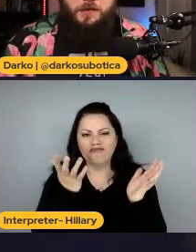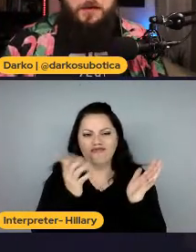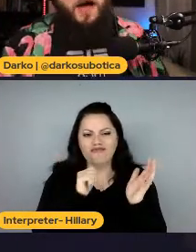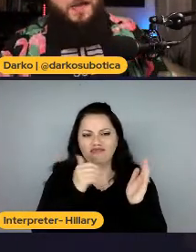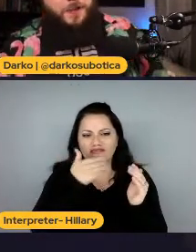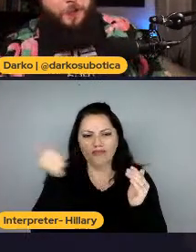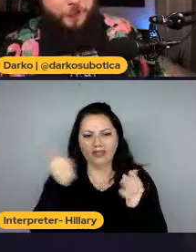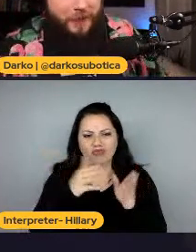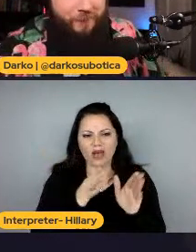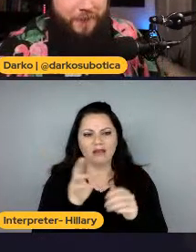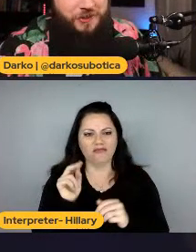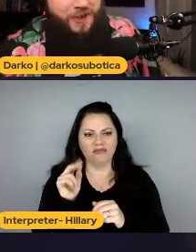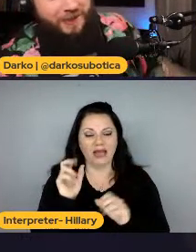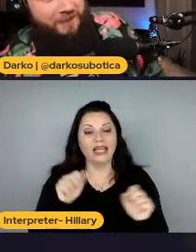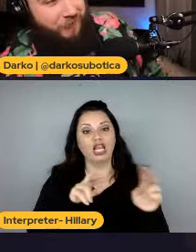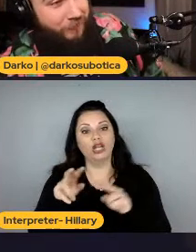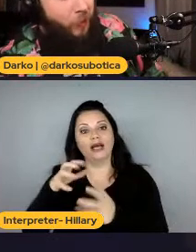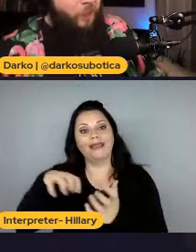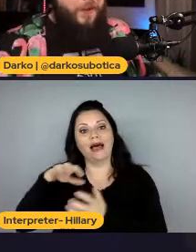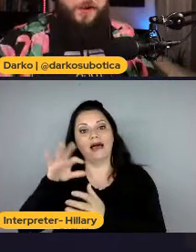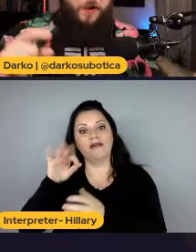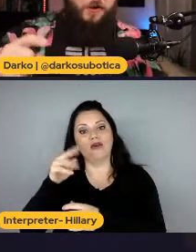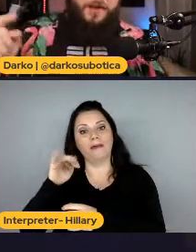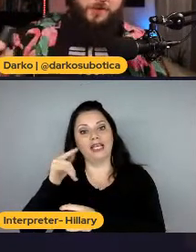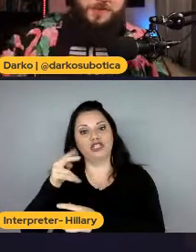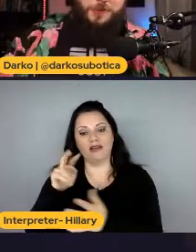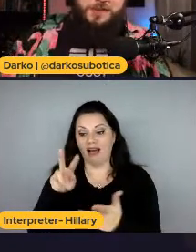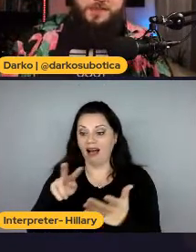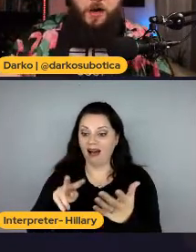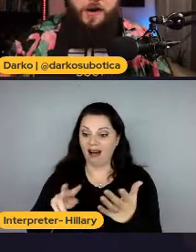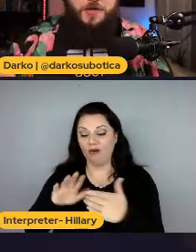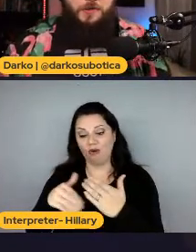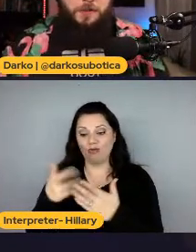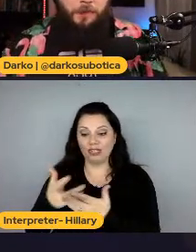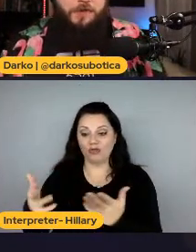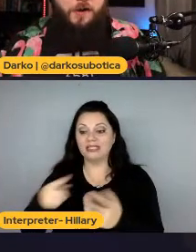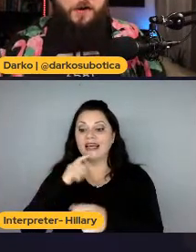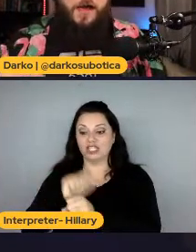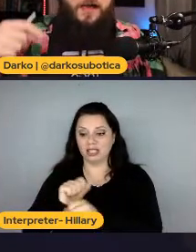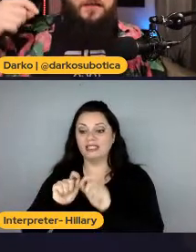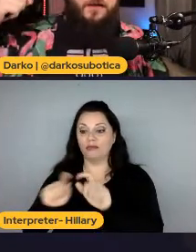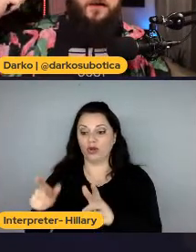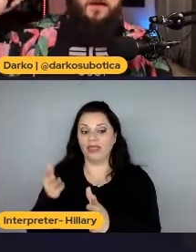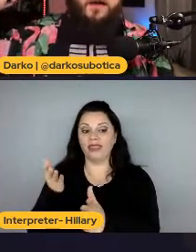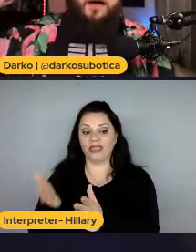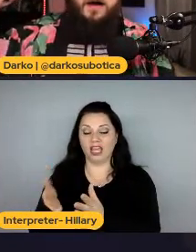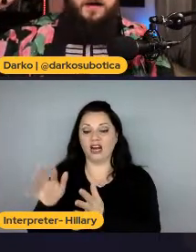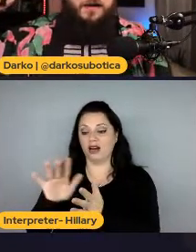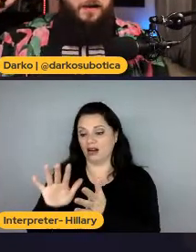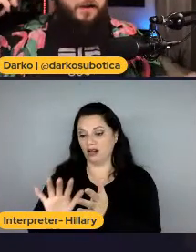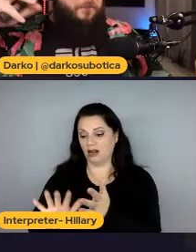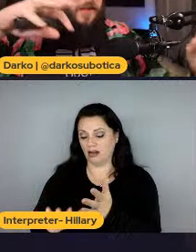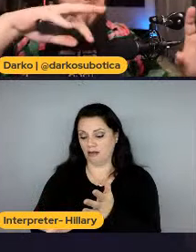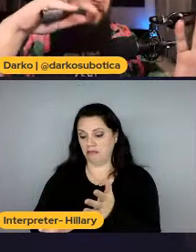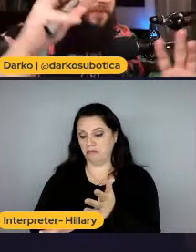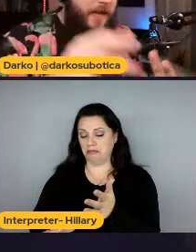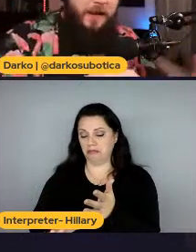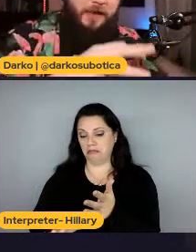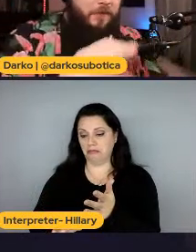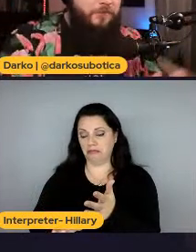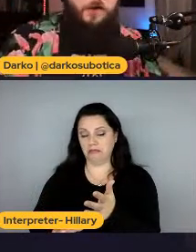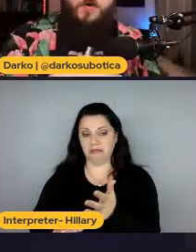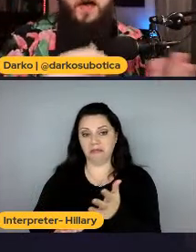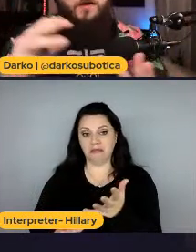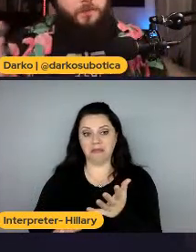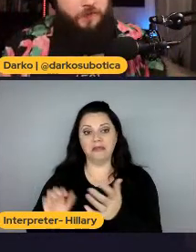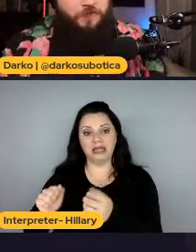thing in the world. I can go to CloudFormation. I can have a look. Oh, all of my resources are actually deployed there, and it's I